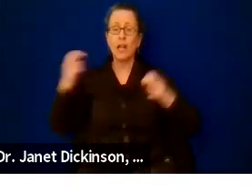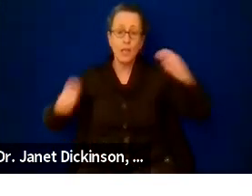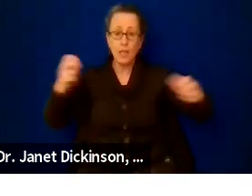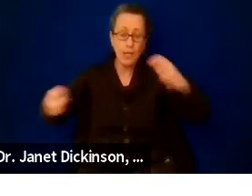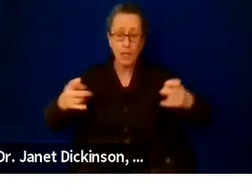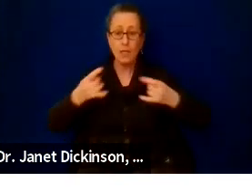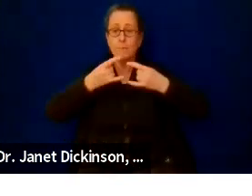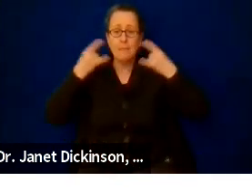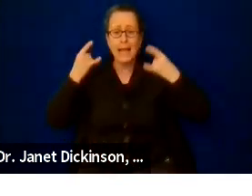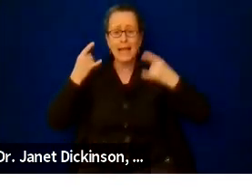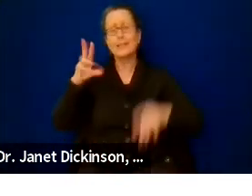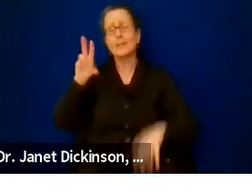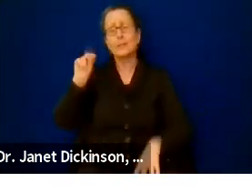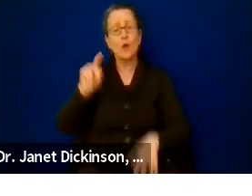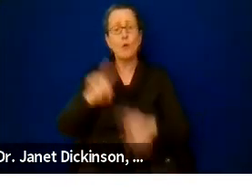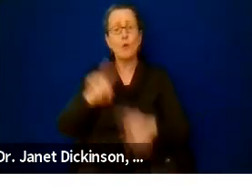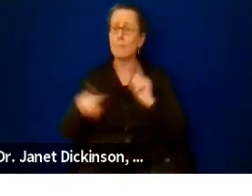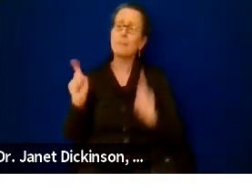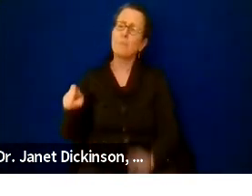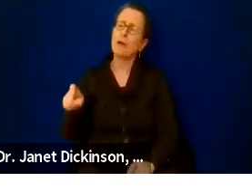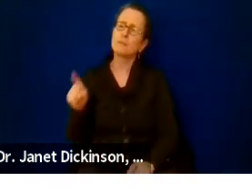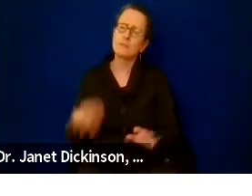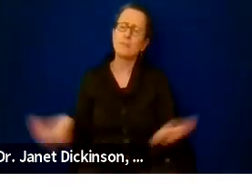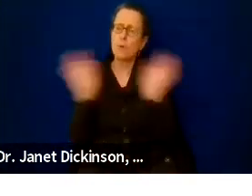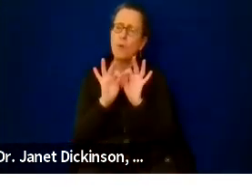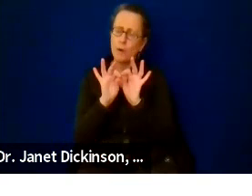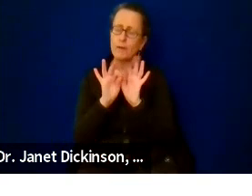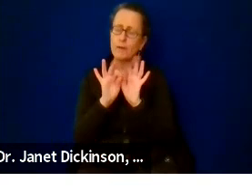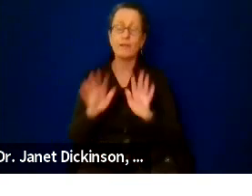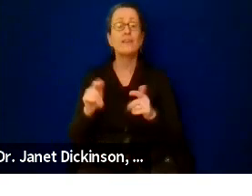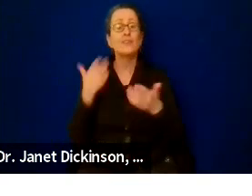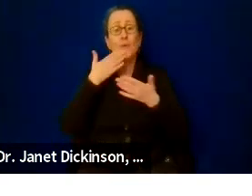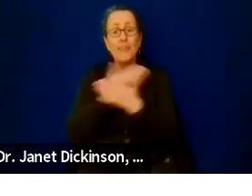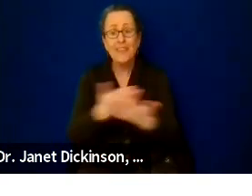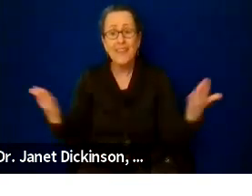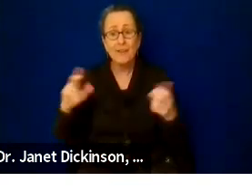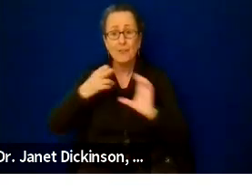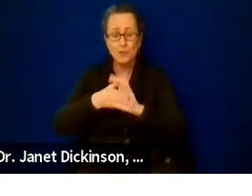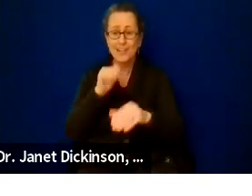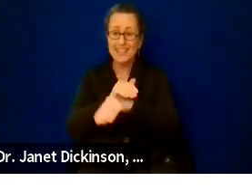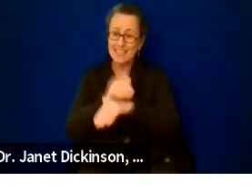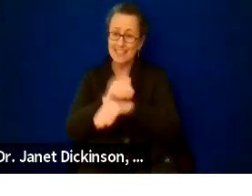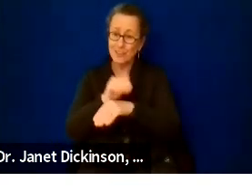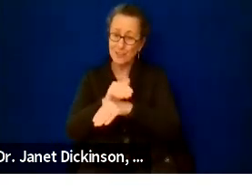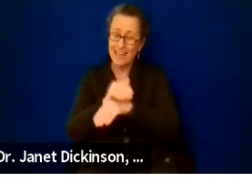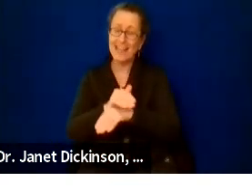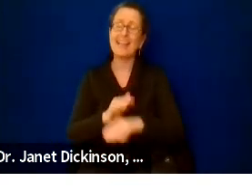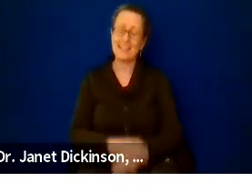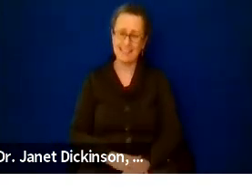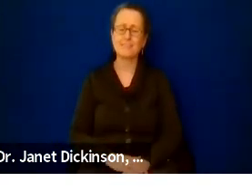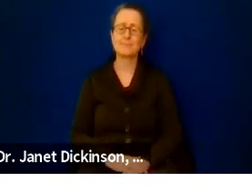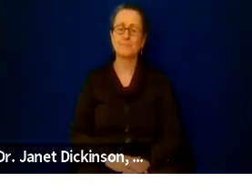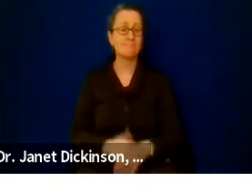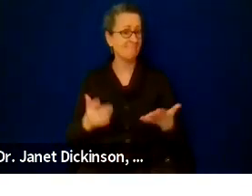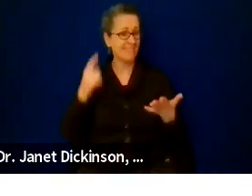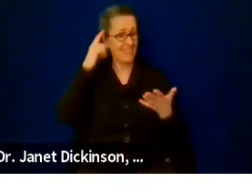that we're being required to do. So again, we thank you all for your time and your energy this evening. And I think